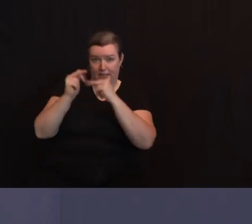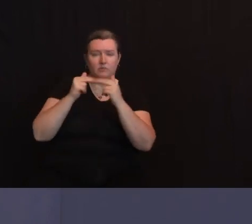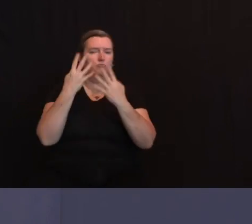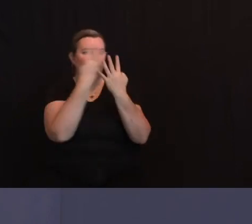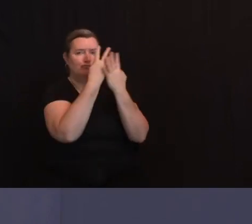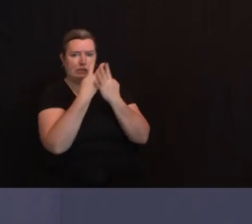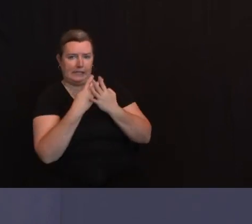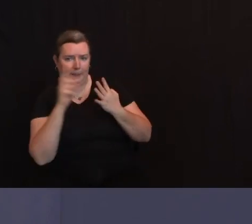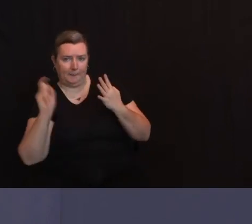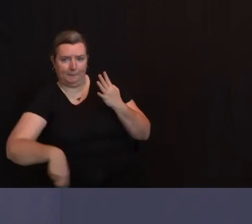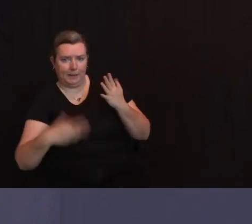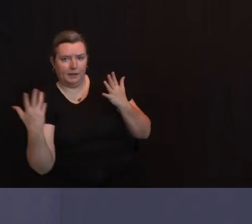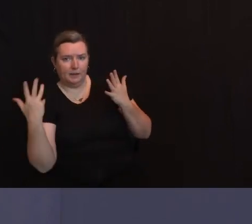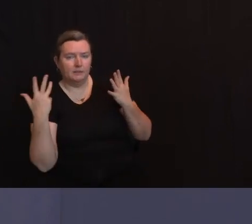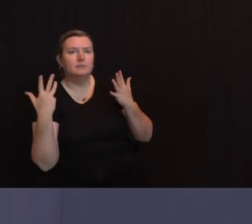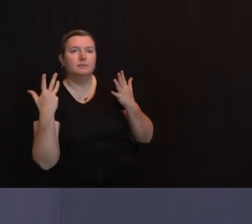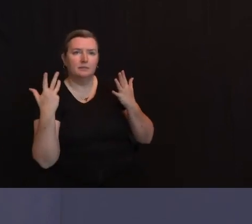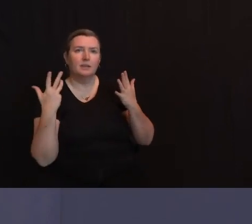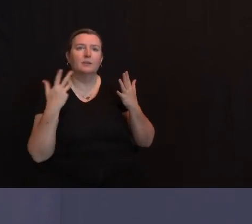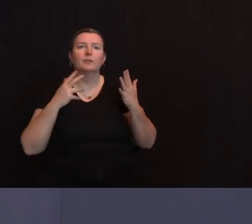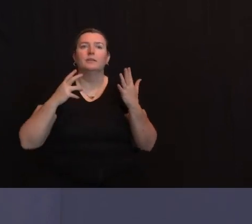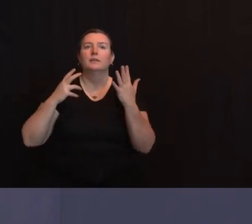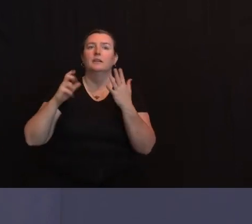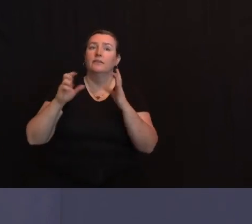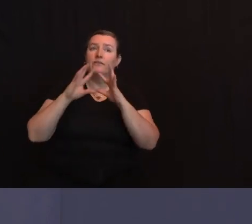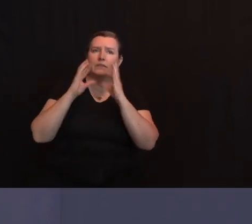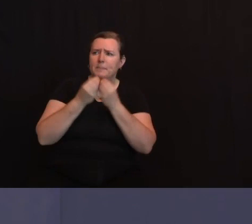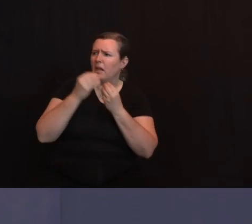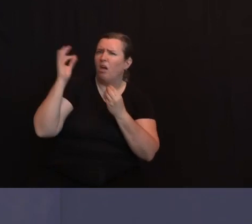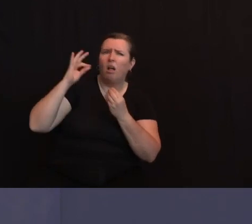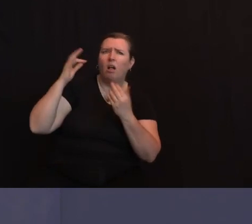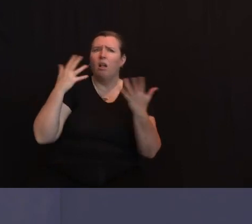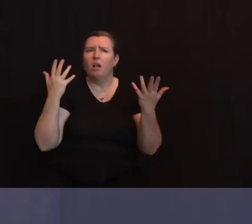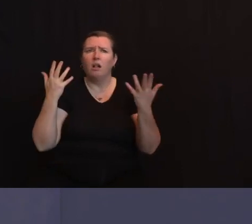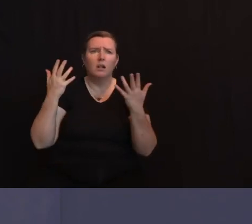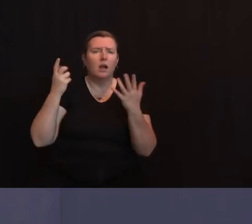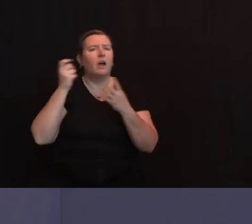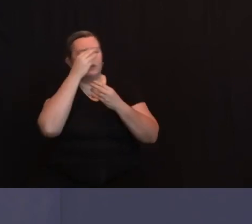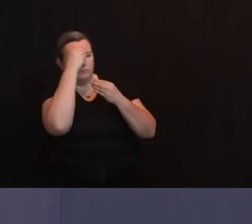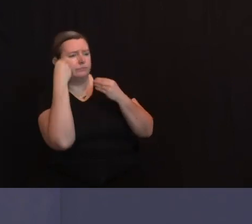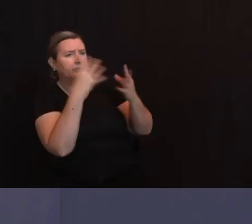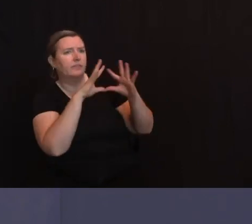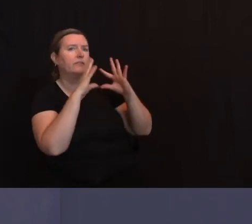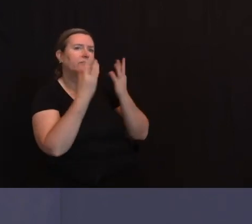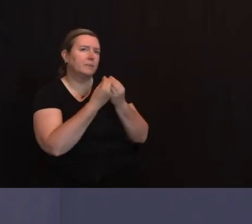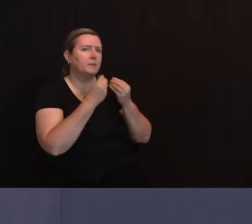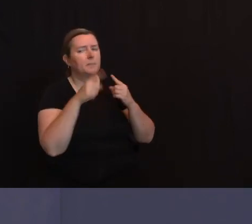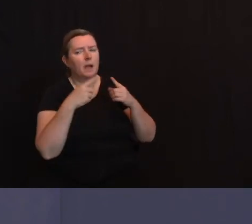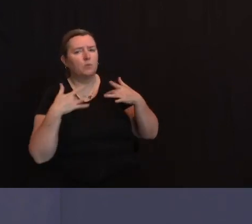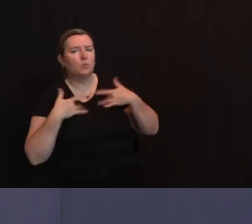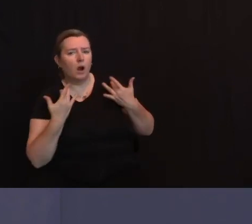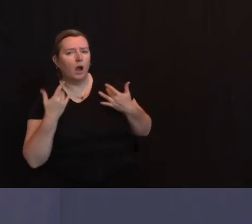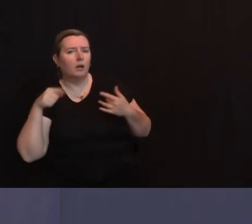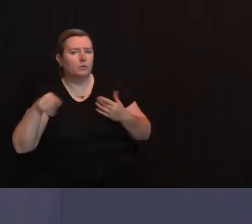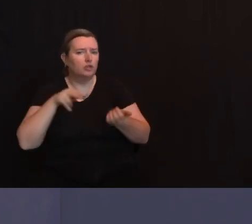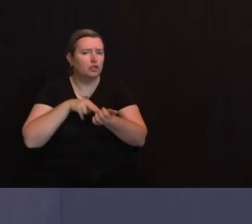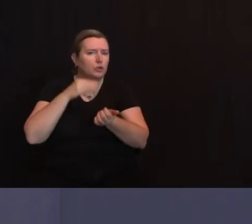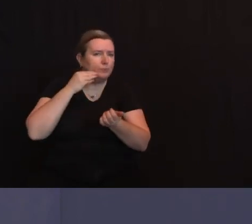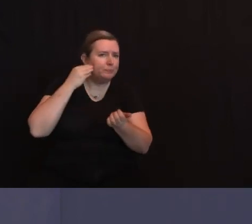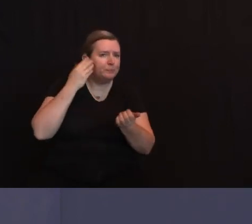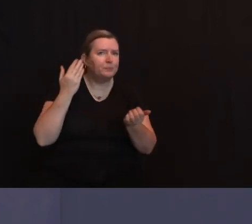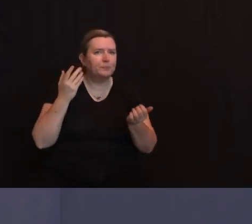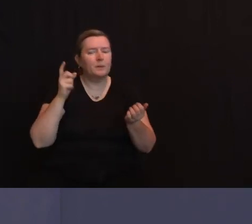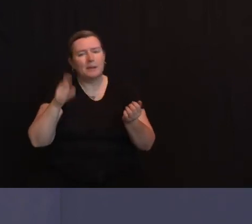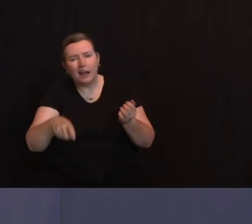increased communication with residents and their families, and required universal masking. Throughout this public health